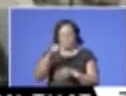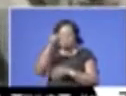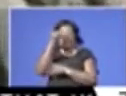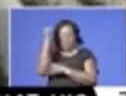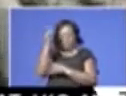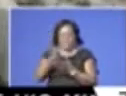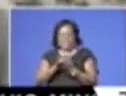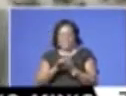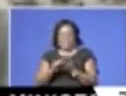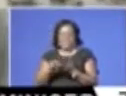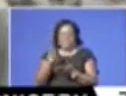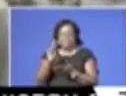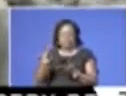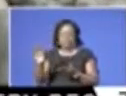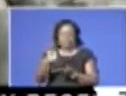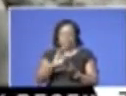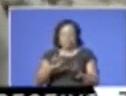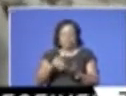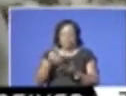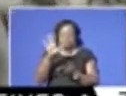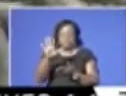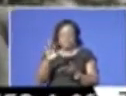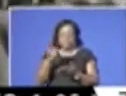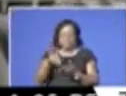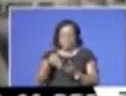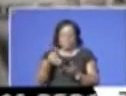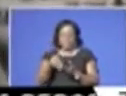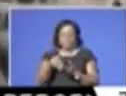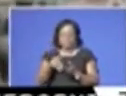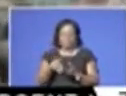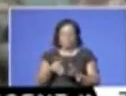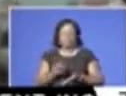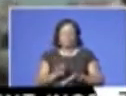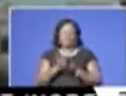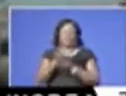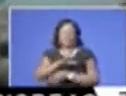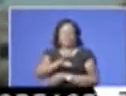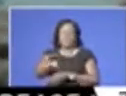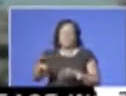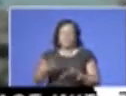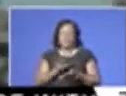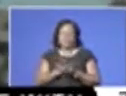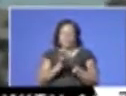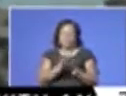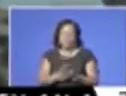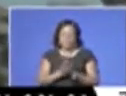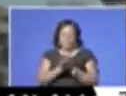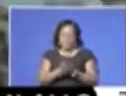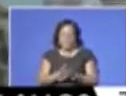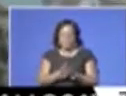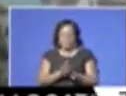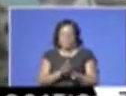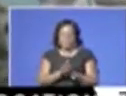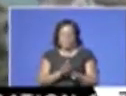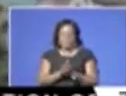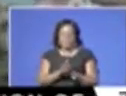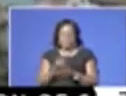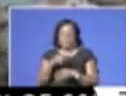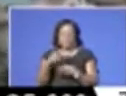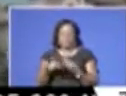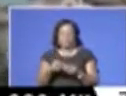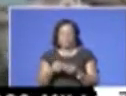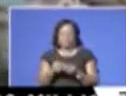$250 million heads of agreement in March with Royal Caribbean Cruise Lines and the ITM Group to purchase the property, which is also